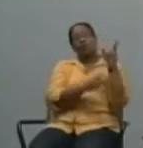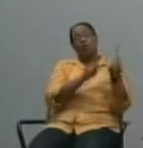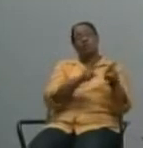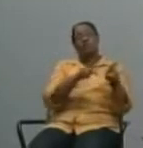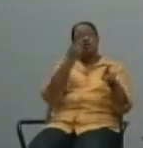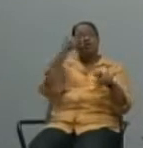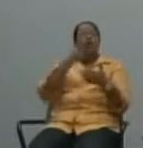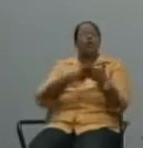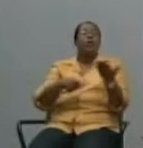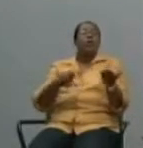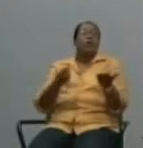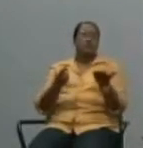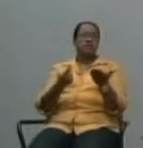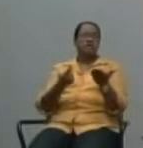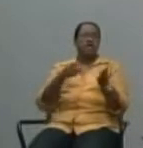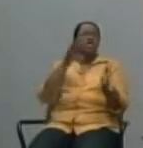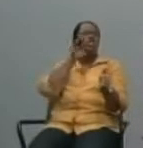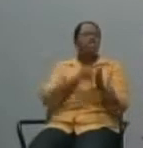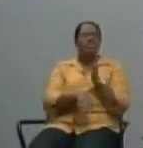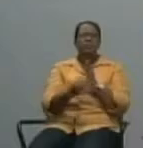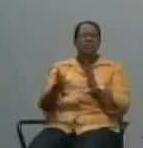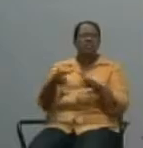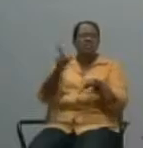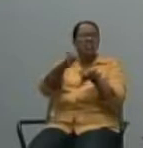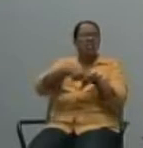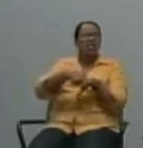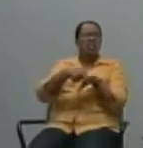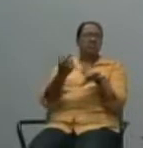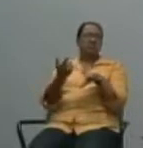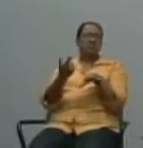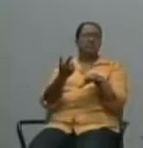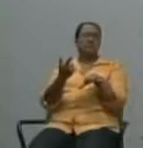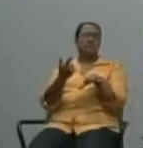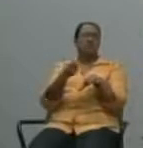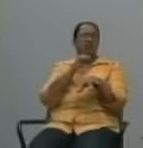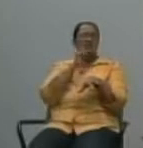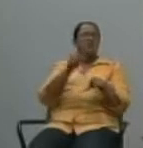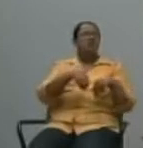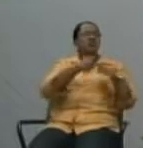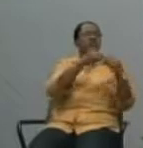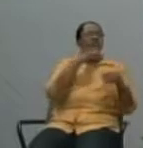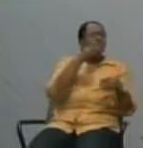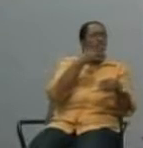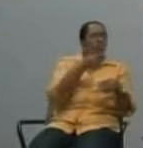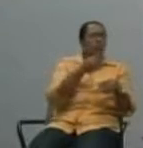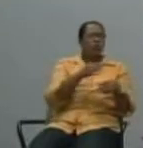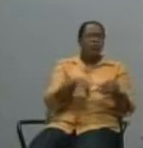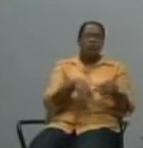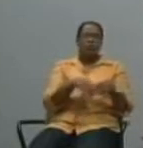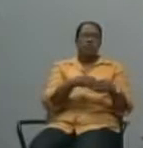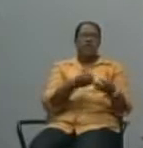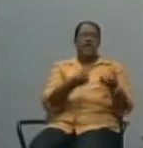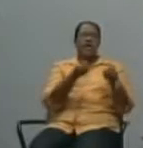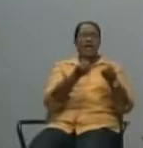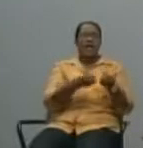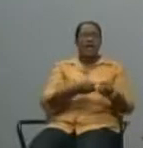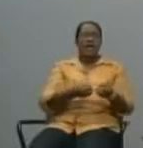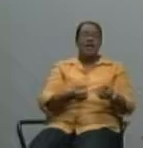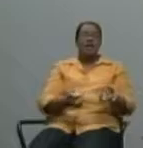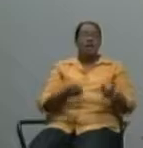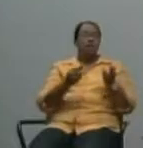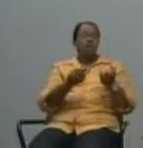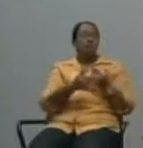The Prophet Amos then warned those people who suck the blood of the poor. He said, "The Lord has sworn by